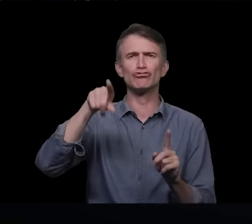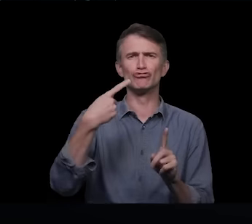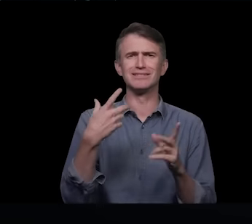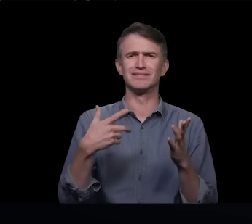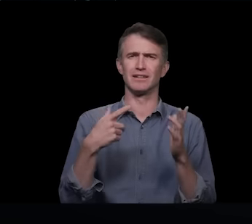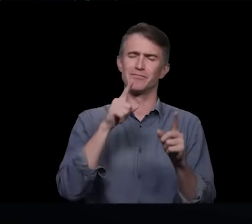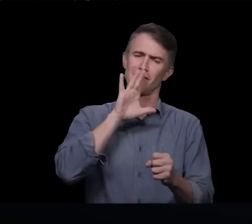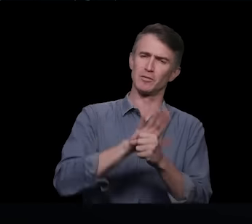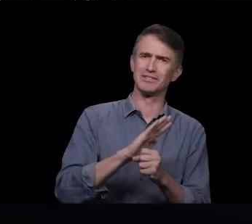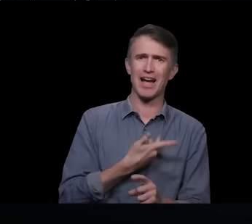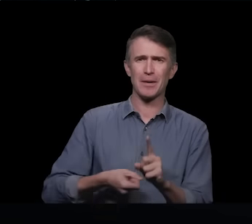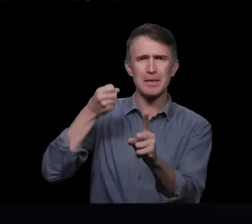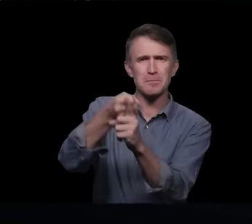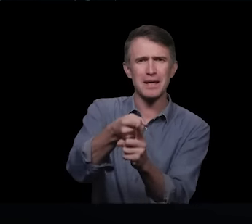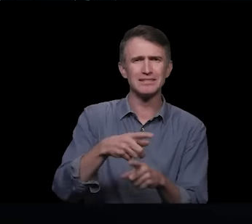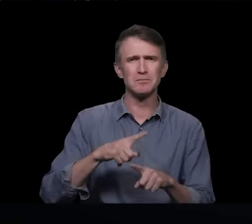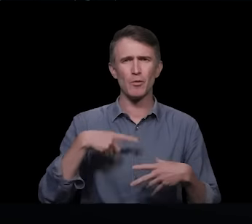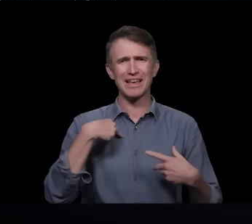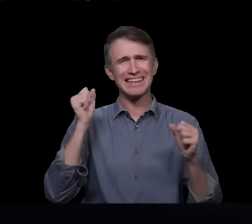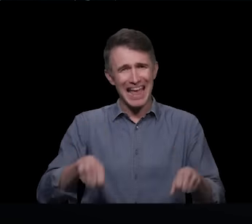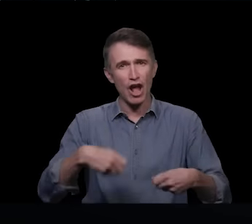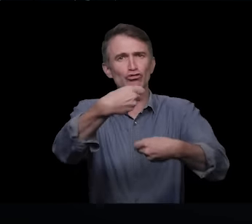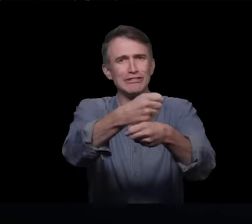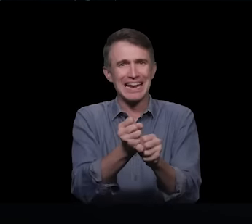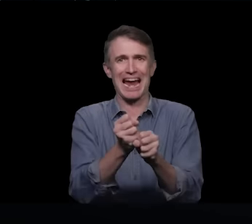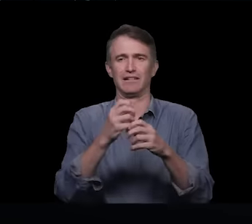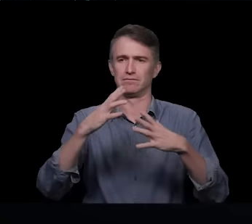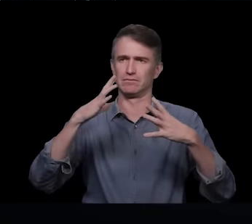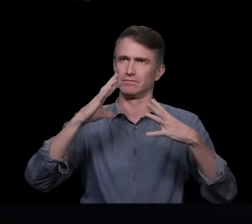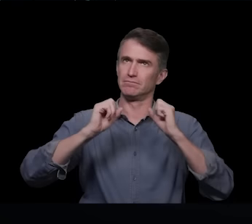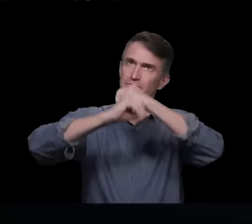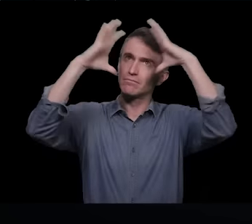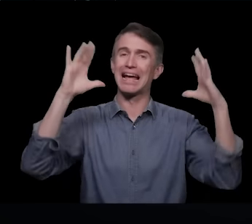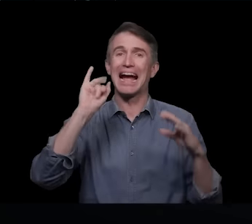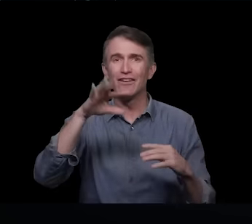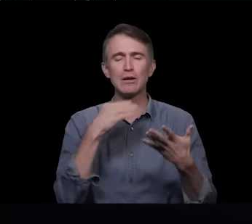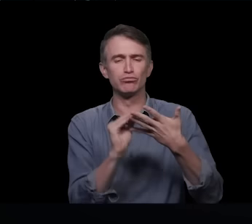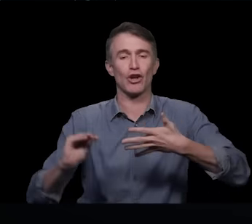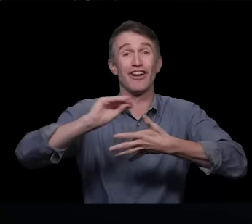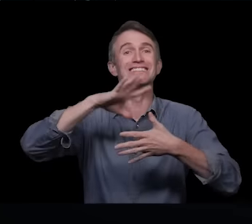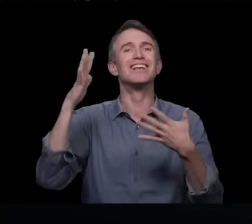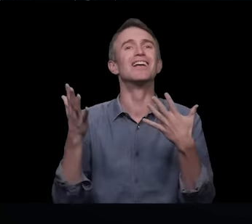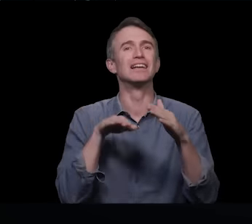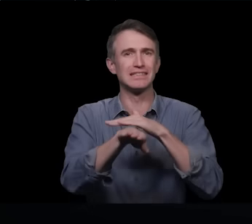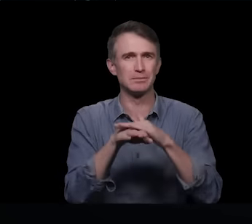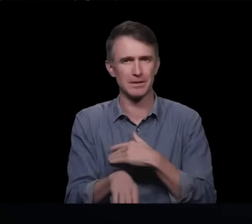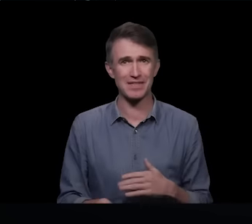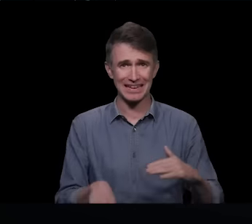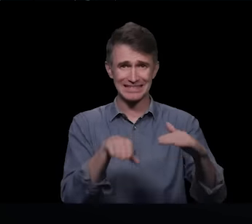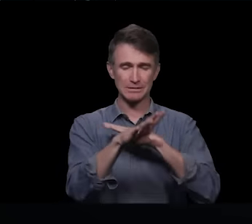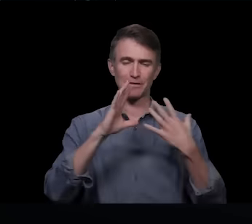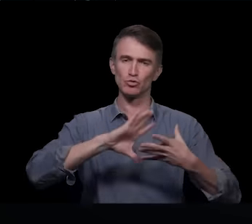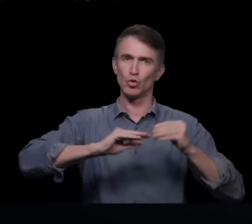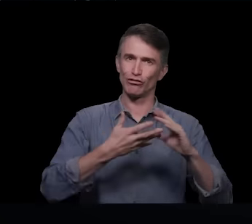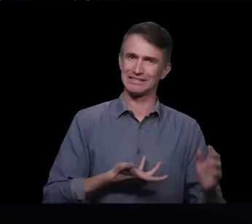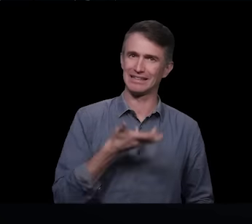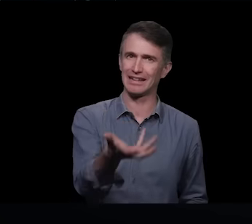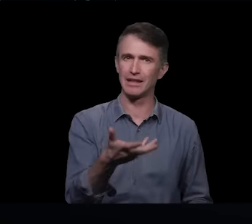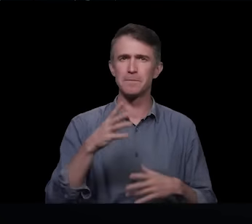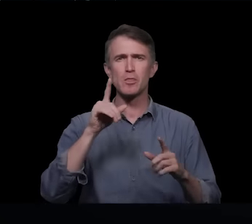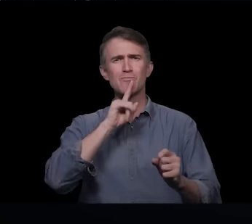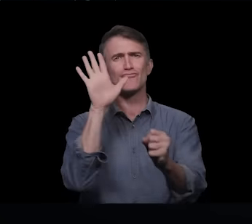It's a powerful affirmation of the impact we can create when we prioritize inclusivity. Thank you for believing in the art of accessible storytelling. We